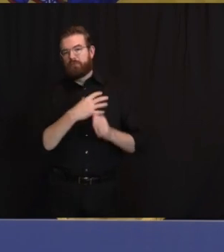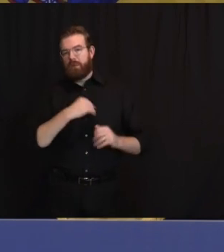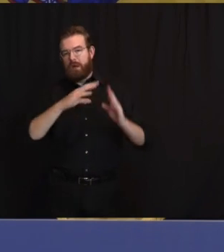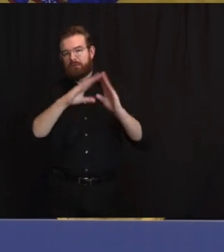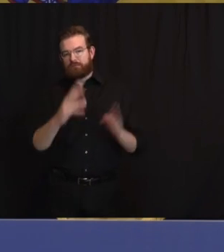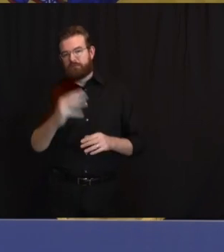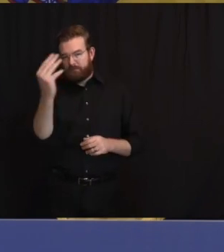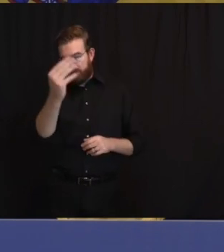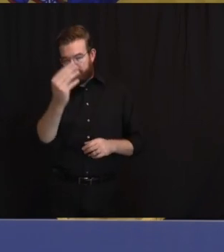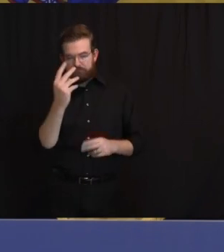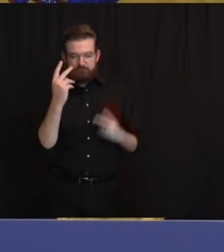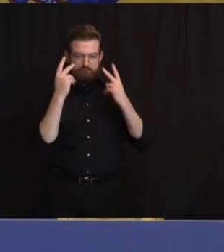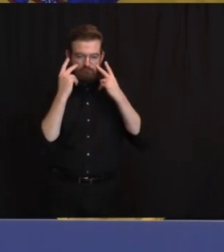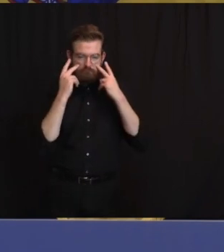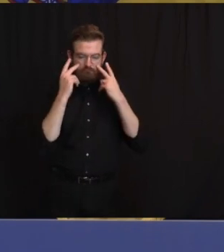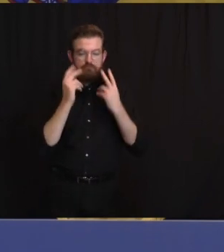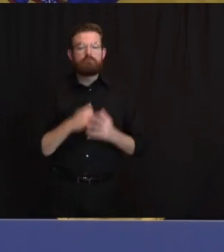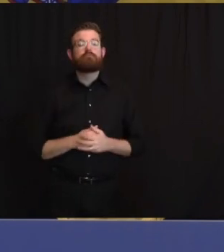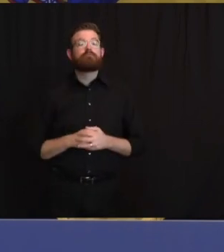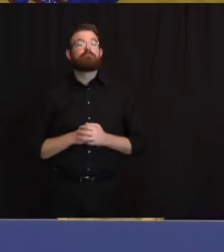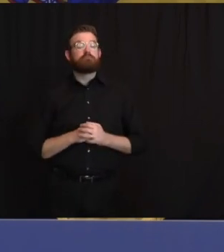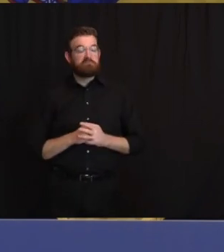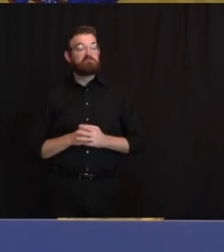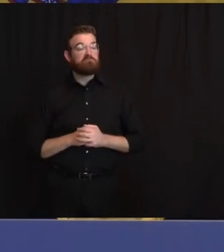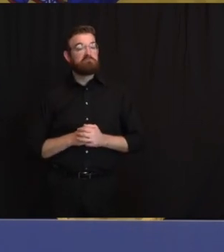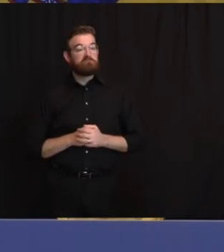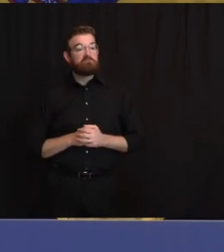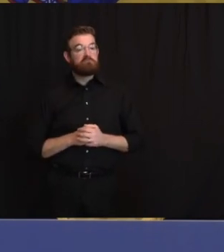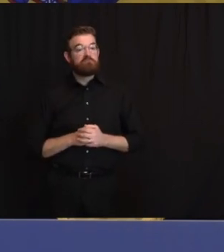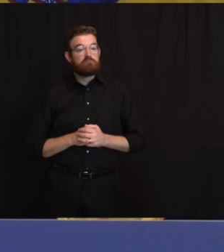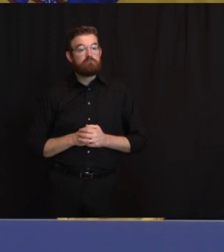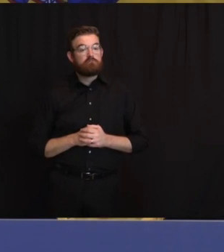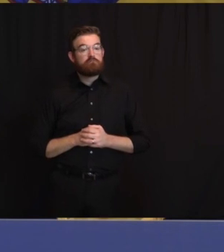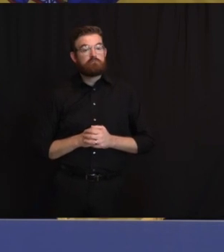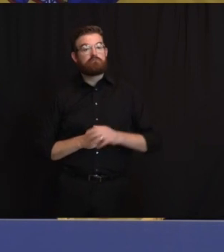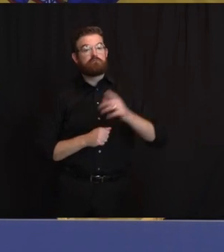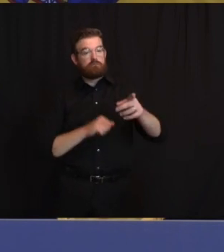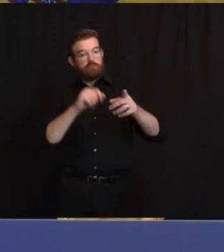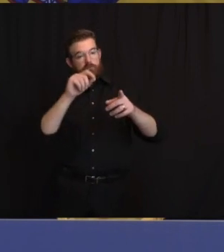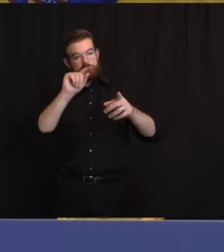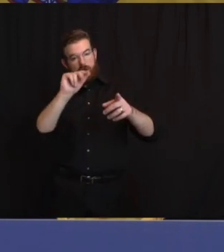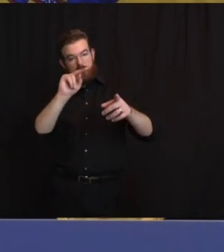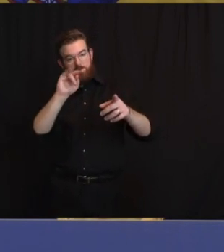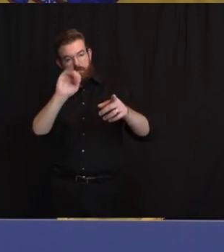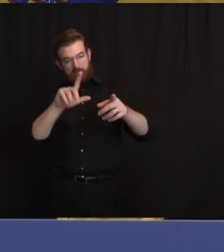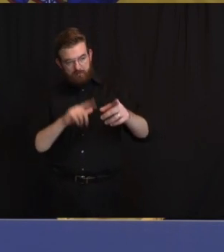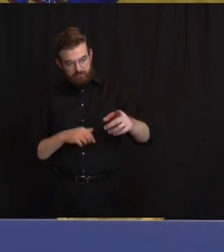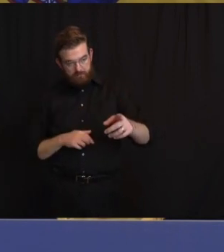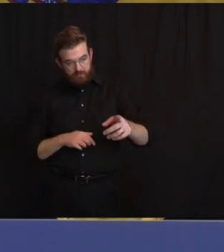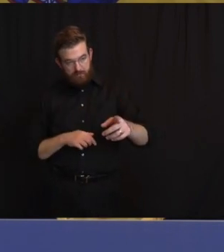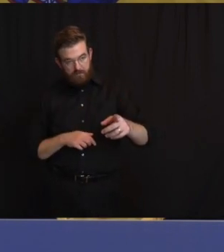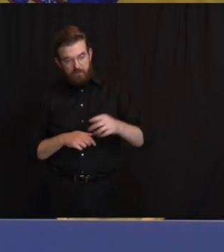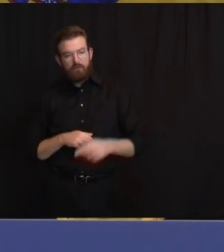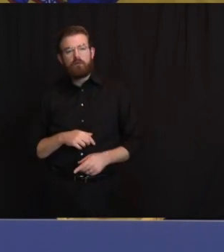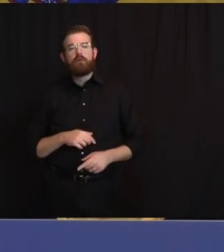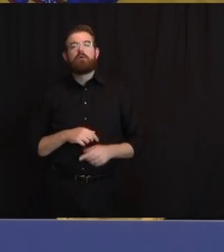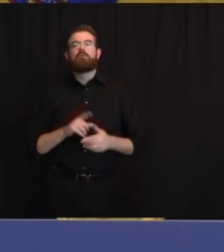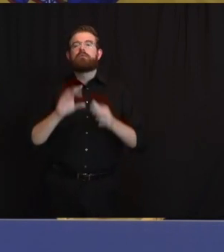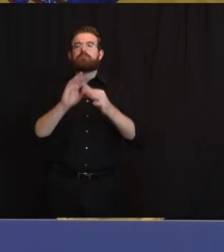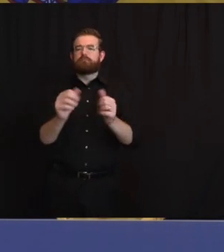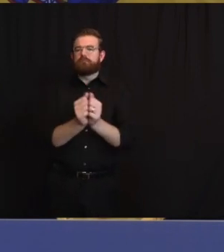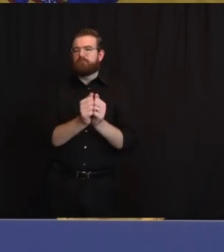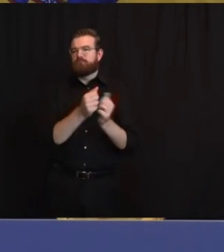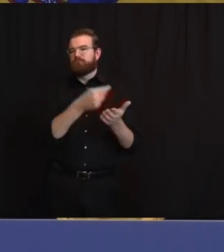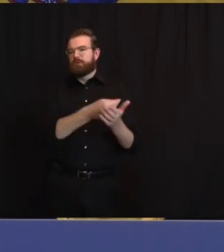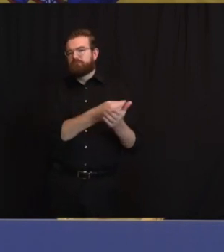fair? Okay. Thank you. Daniel, good afternoon. Hi, Governor. These are all bonding questions. I'm sorry? Bonding. Okay.